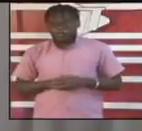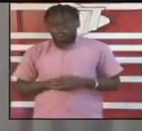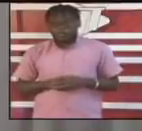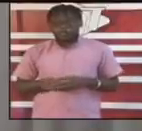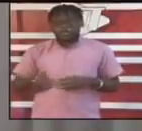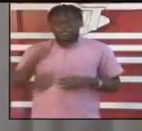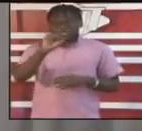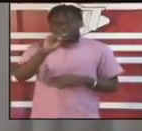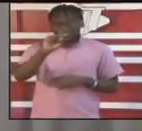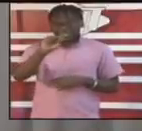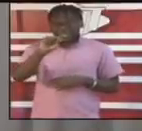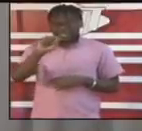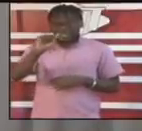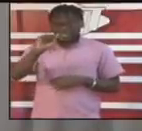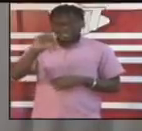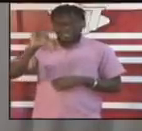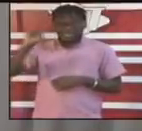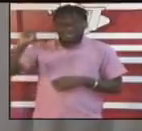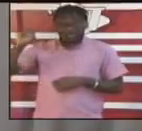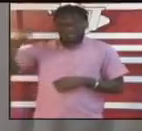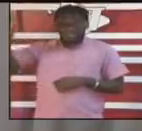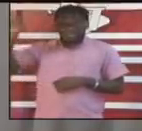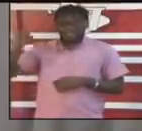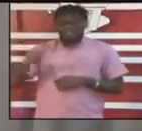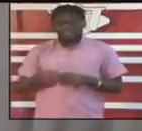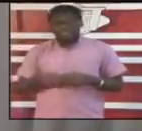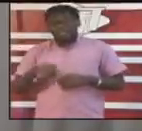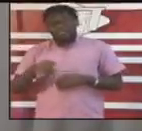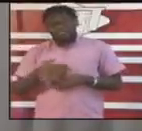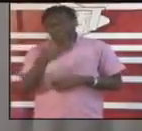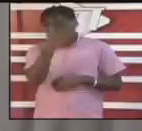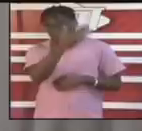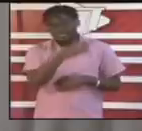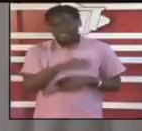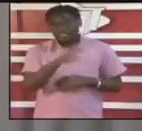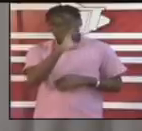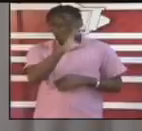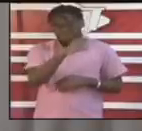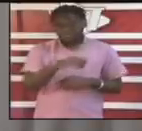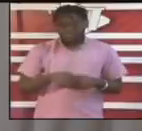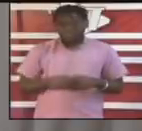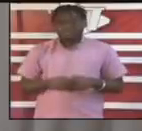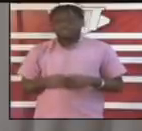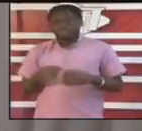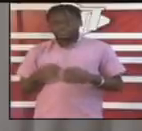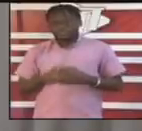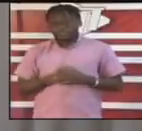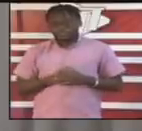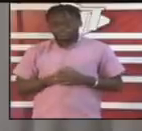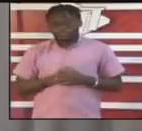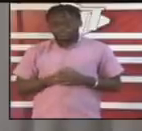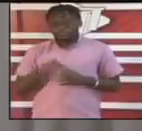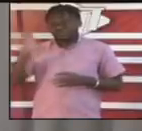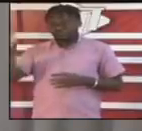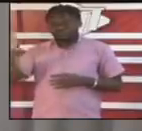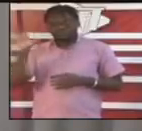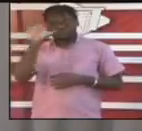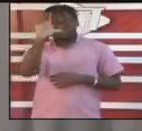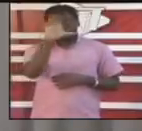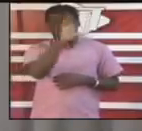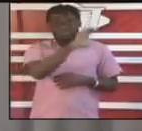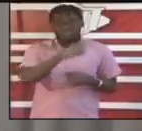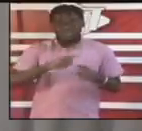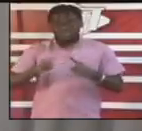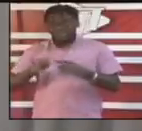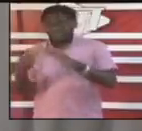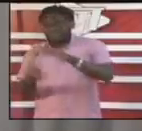there are 40 individuals. Napa, where our healthcare workers are housed, there are 6 persons. At the Sandy Grande Brooklyn